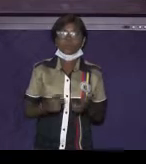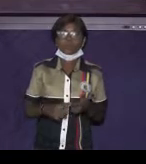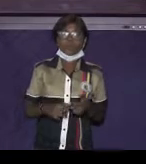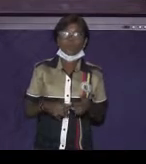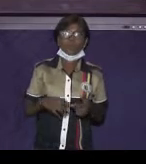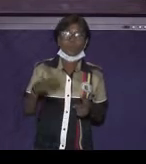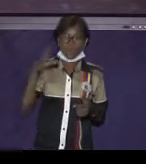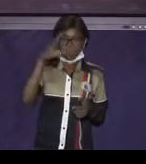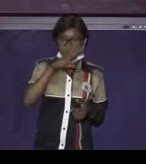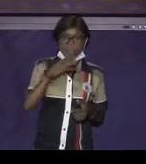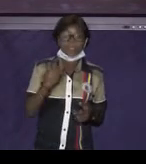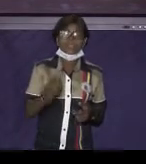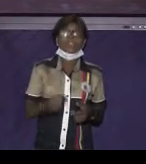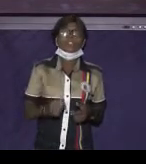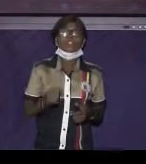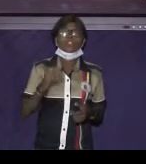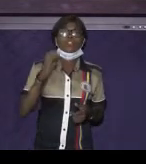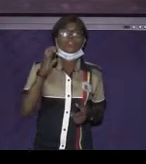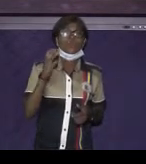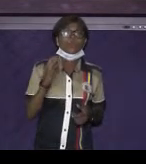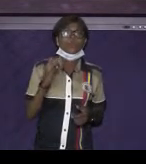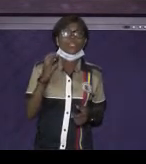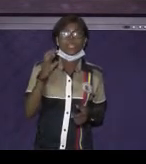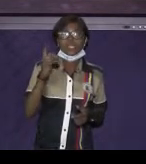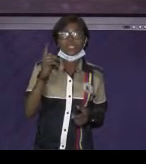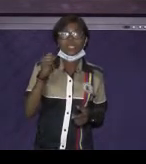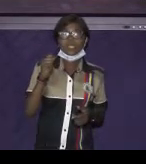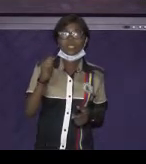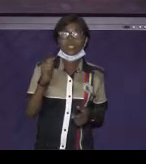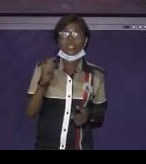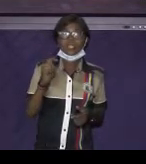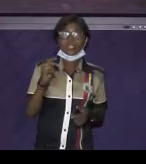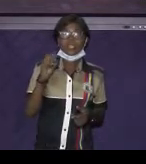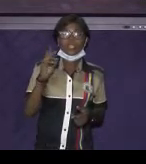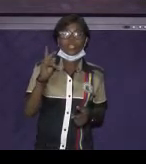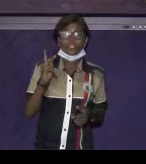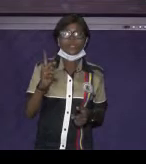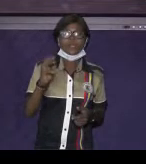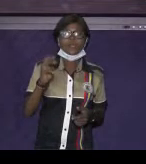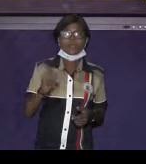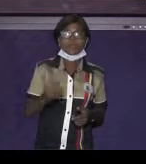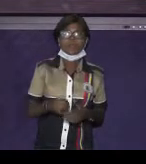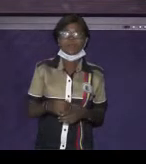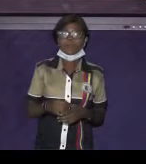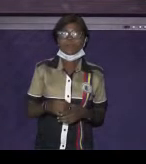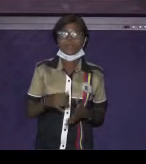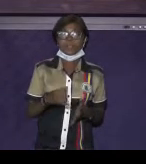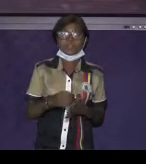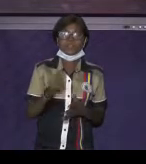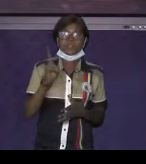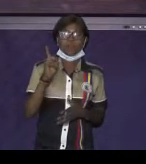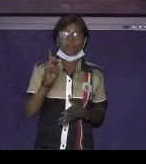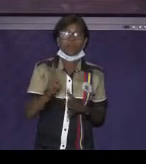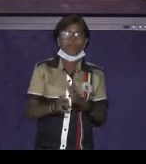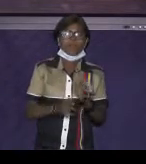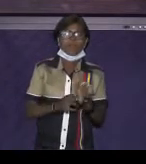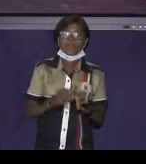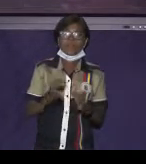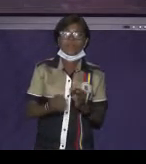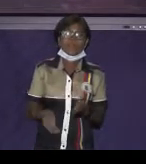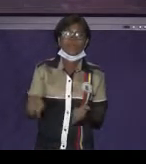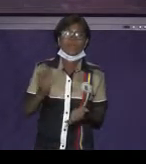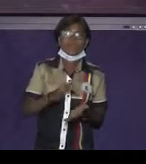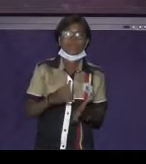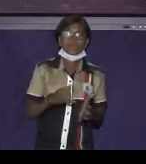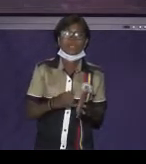in kilometers per hour. So from the 1 second part side, we change that to 3,600 seconds, which of course is 1 hour. Now, if we're